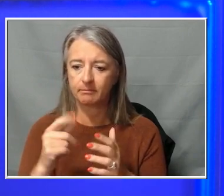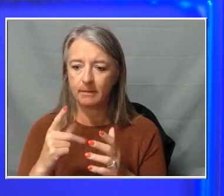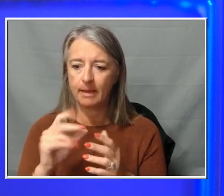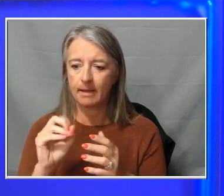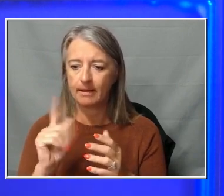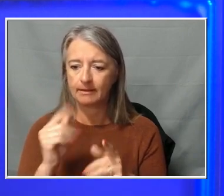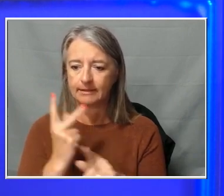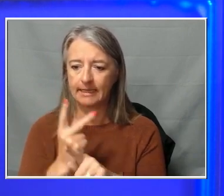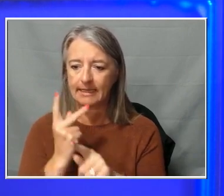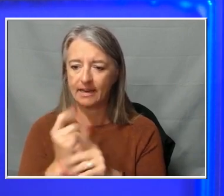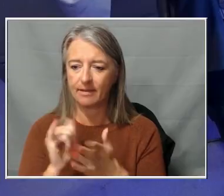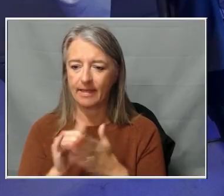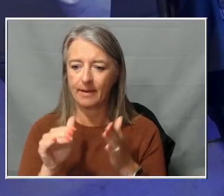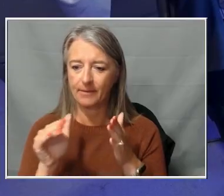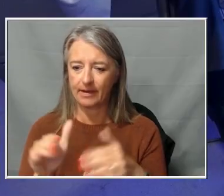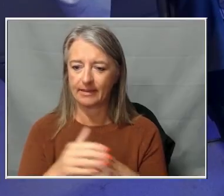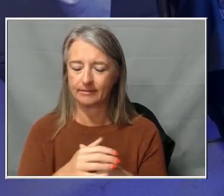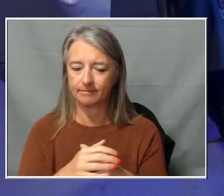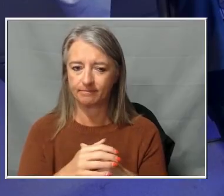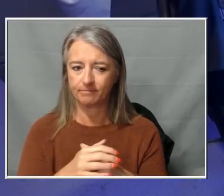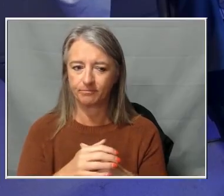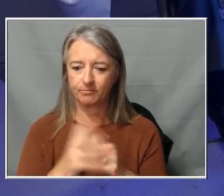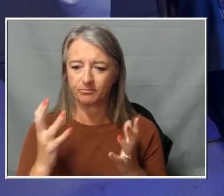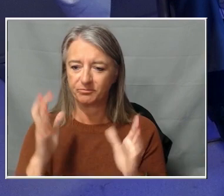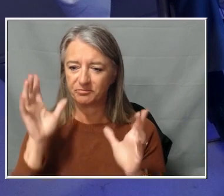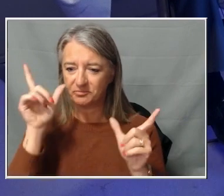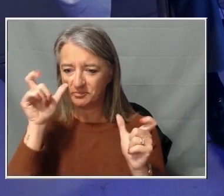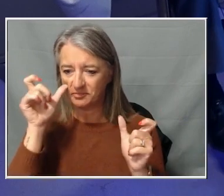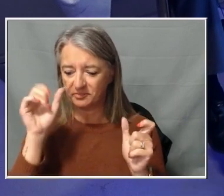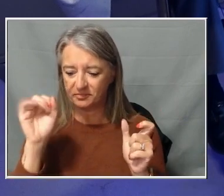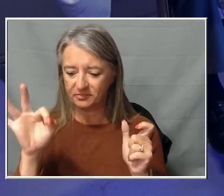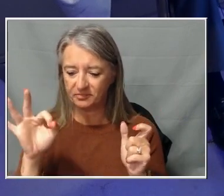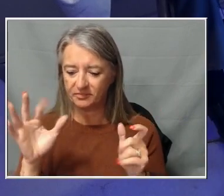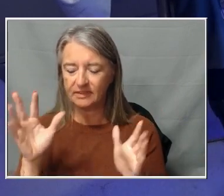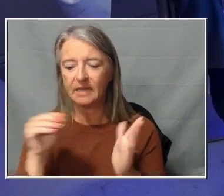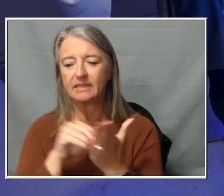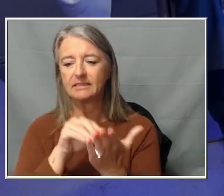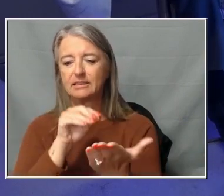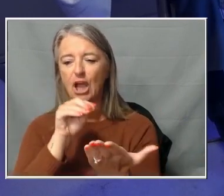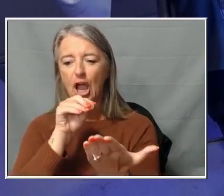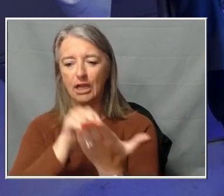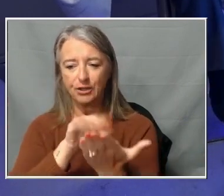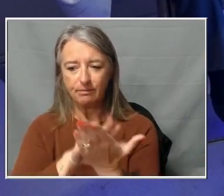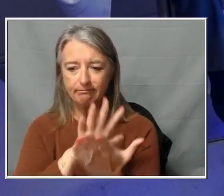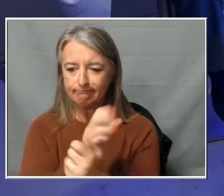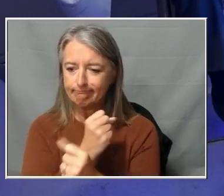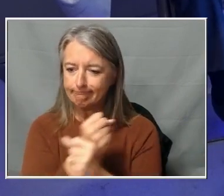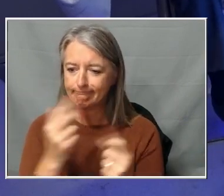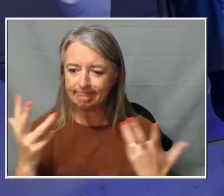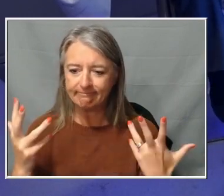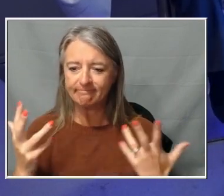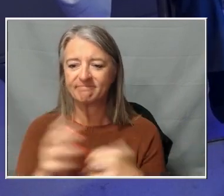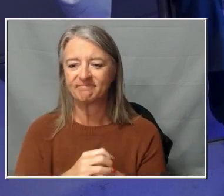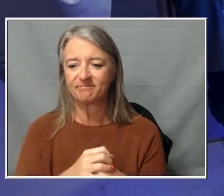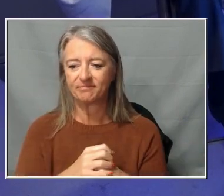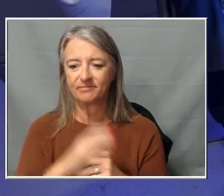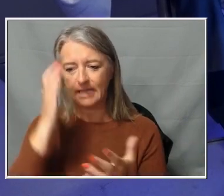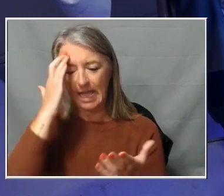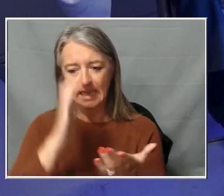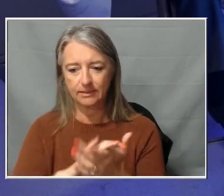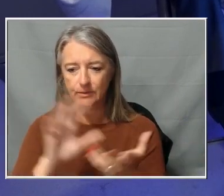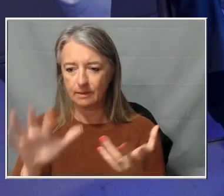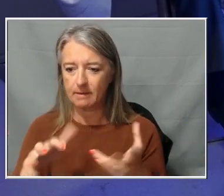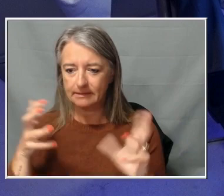in that way. And he even wanted to take a picture of it. So yes. He wants to document the documentation. Correct. He wasn't going to mess up one bit.